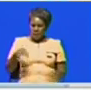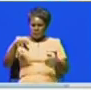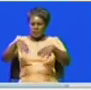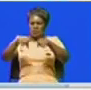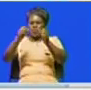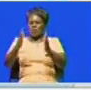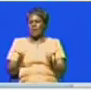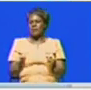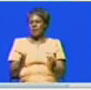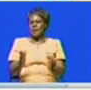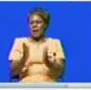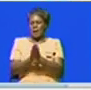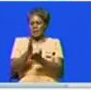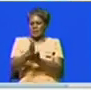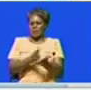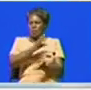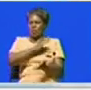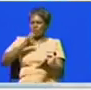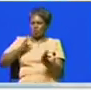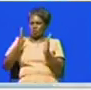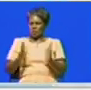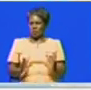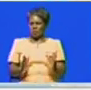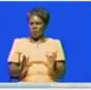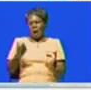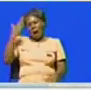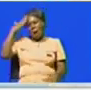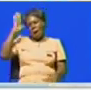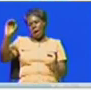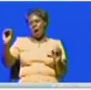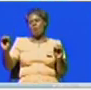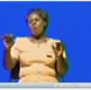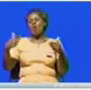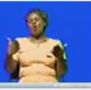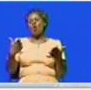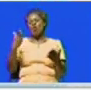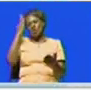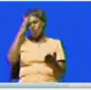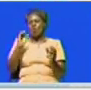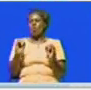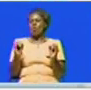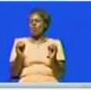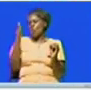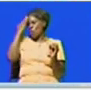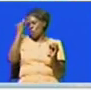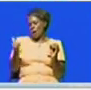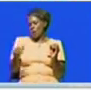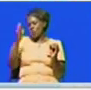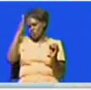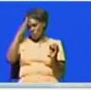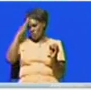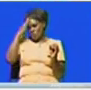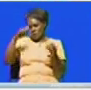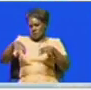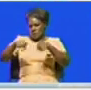Chebukati and some of his commissioners were either unaware or were not informed. And that is why, and you know,